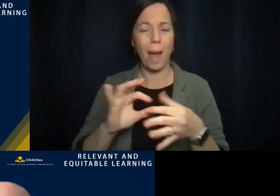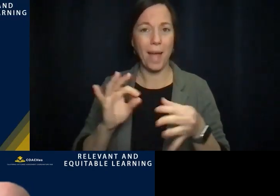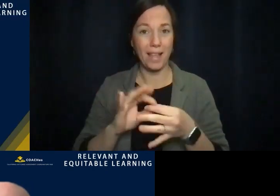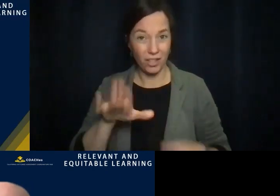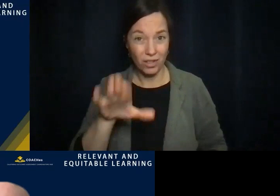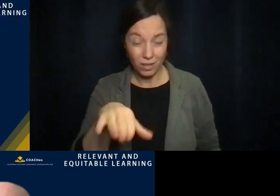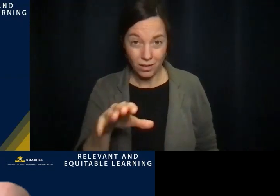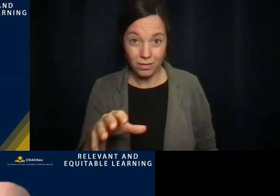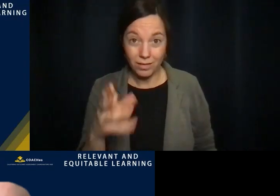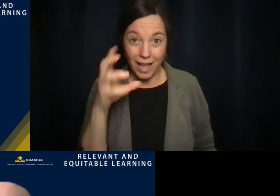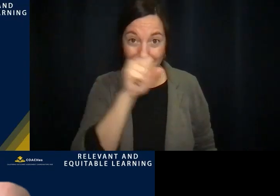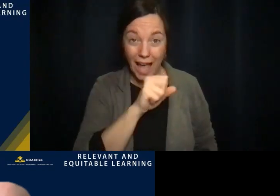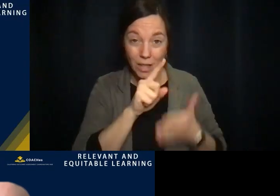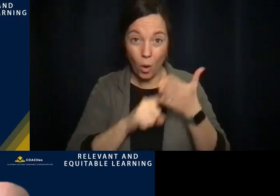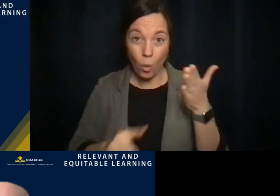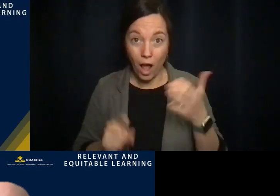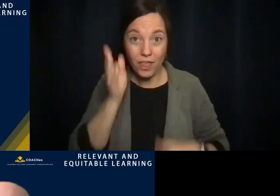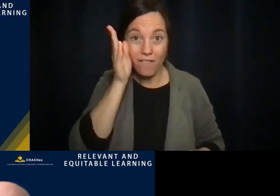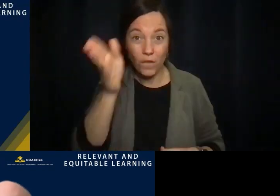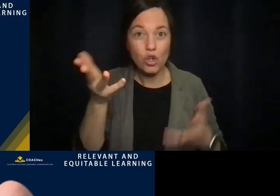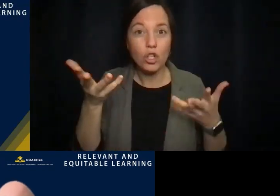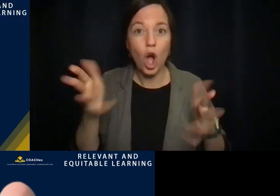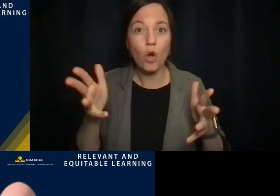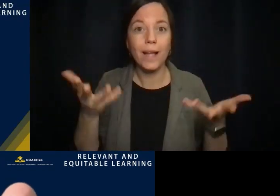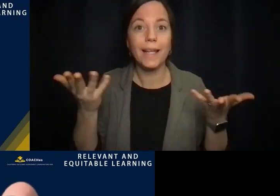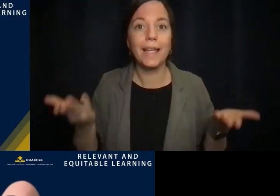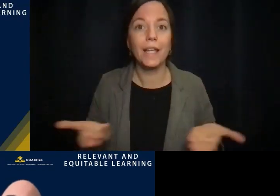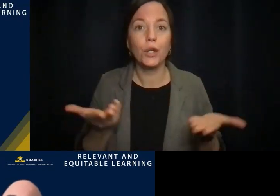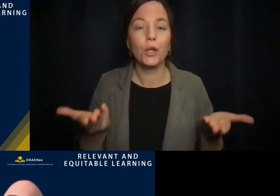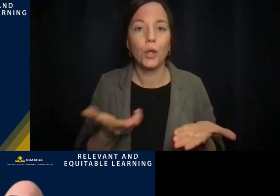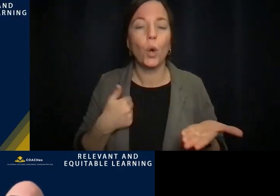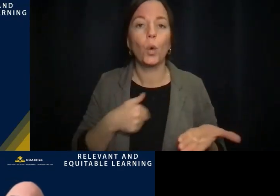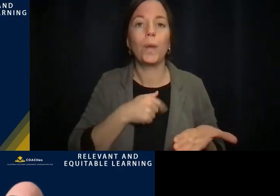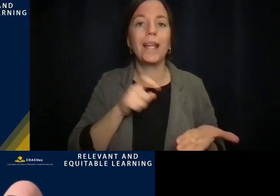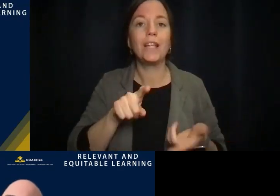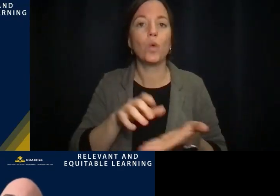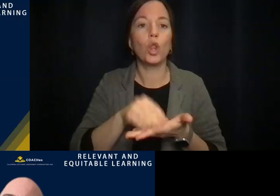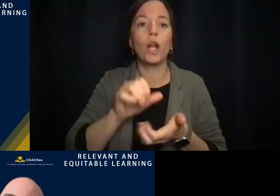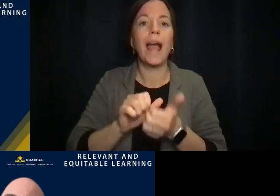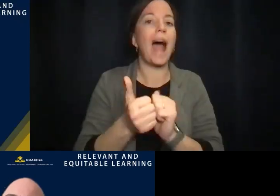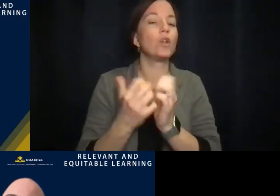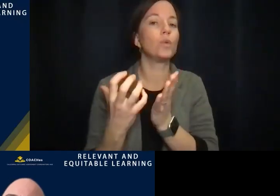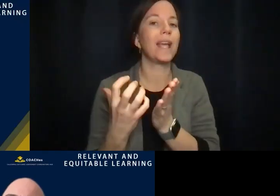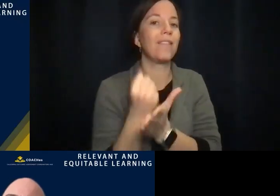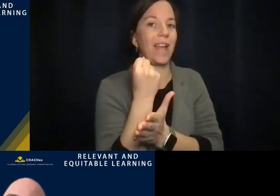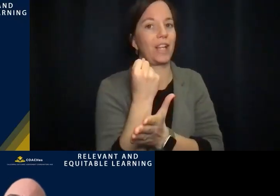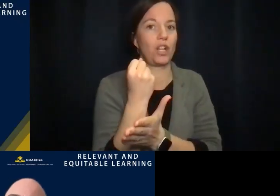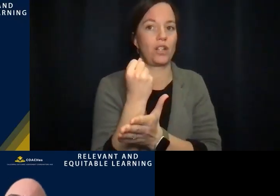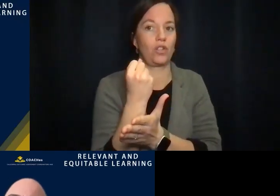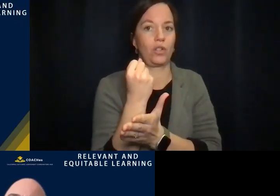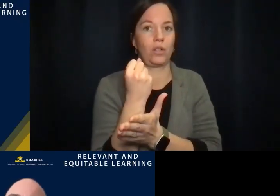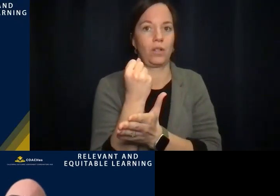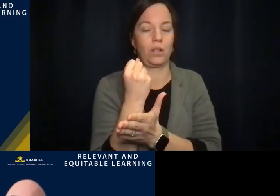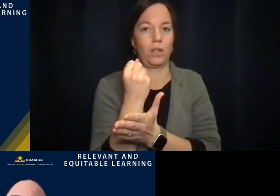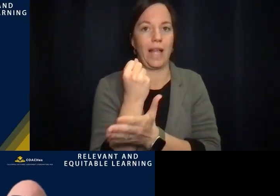what? Future is here. We need to learn how to take advantage of it rather than try